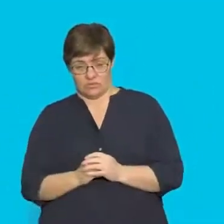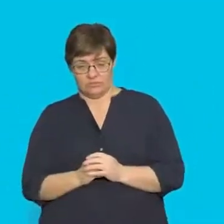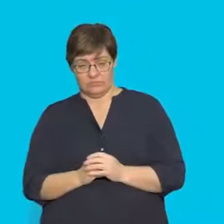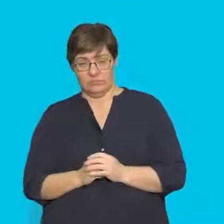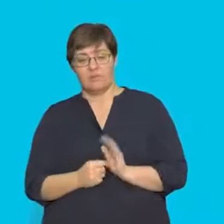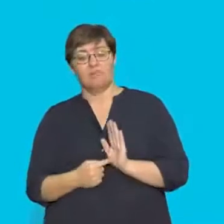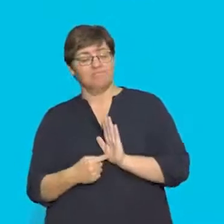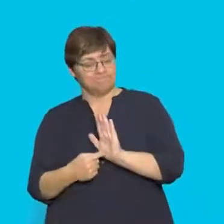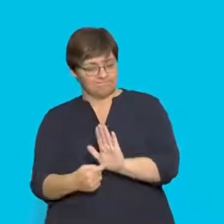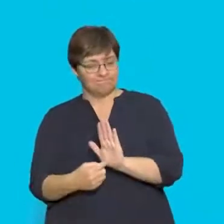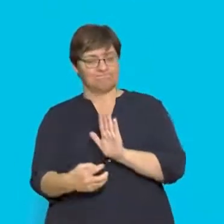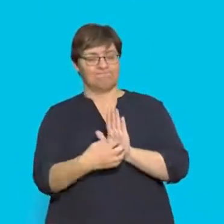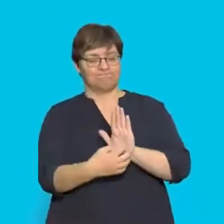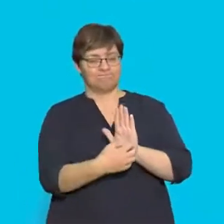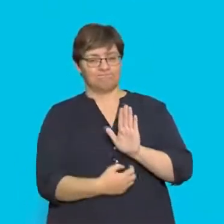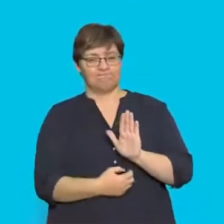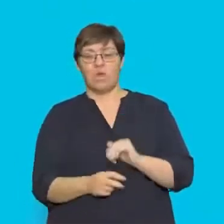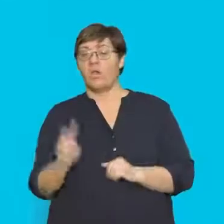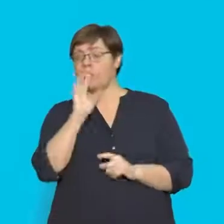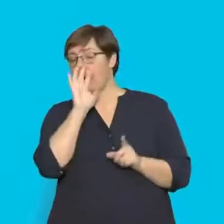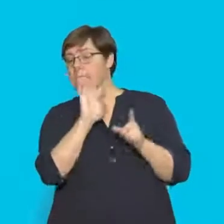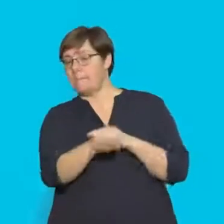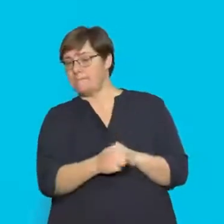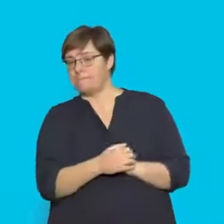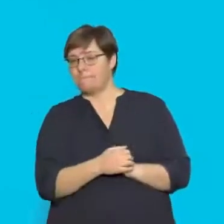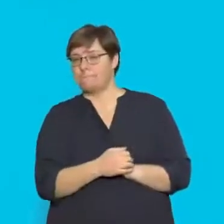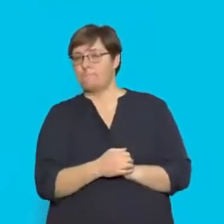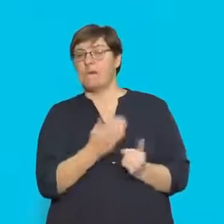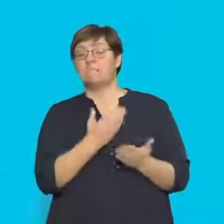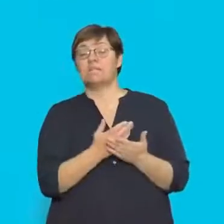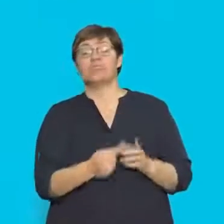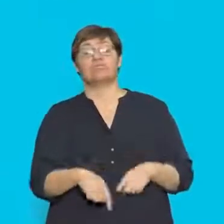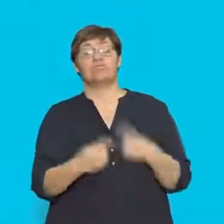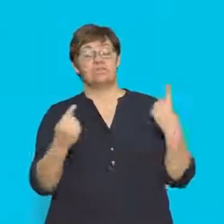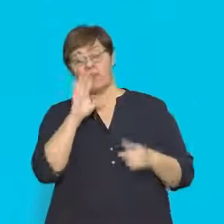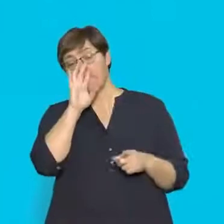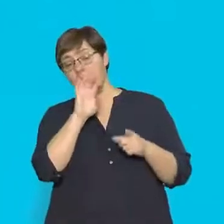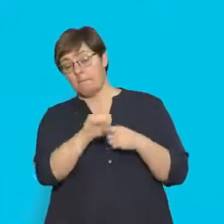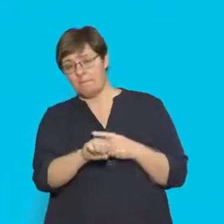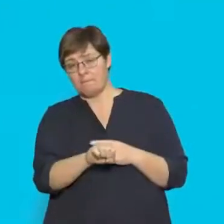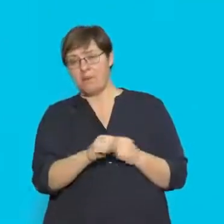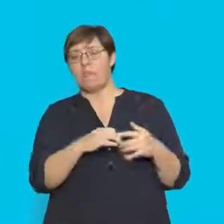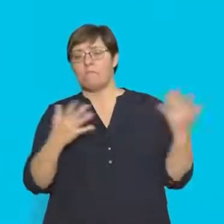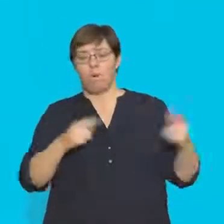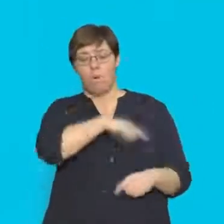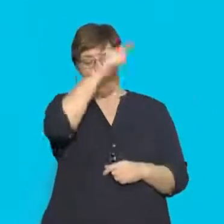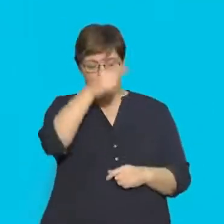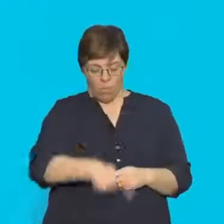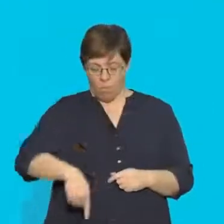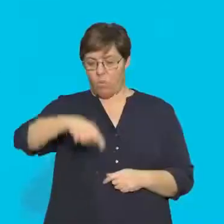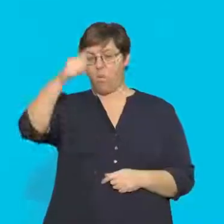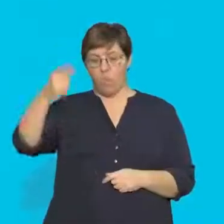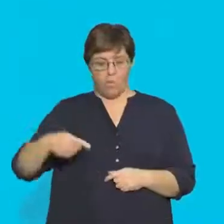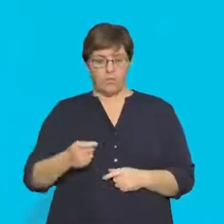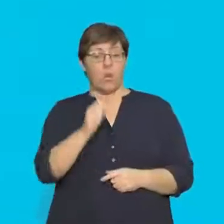the voltage. But notice something. Voltage potential difference. We recognize that this is more than one cycle. This